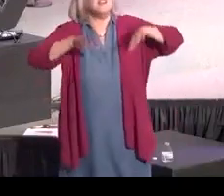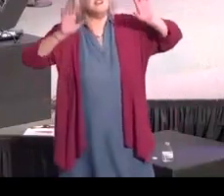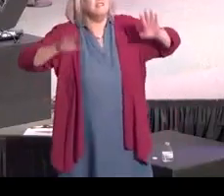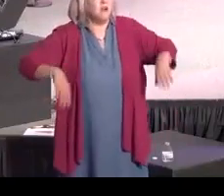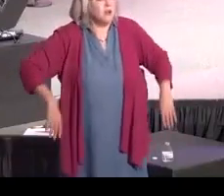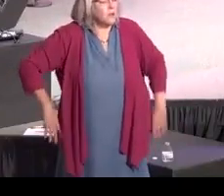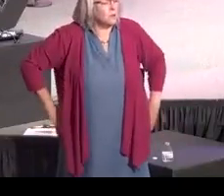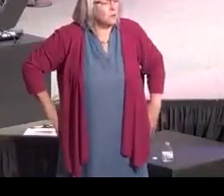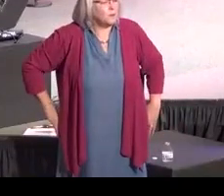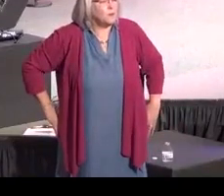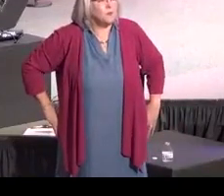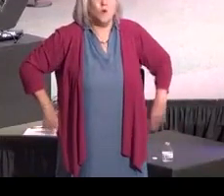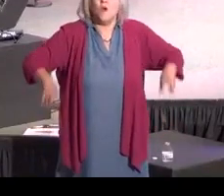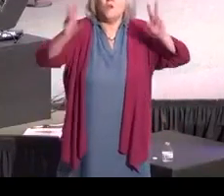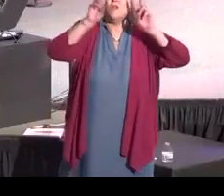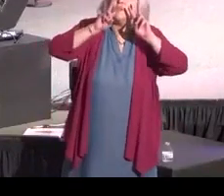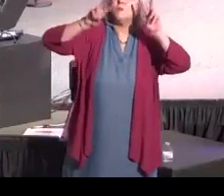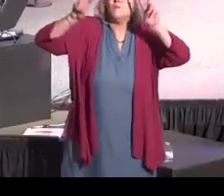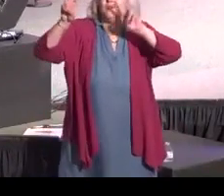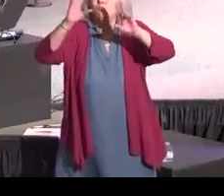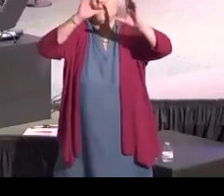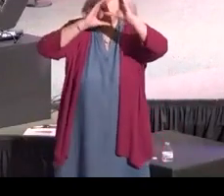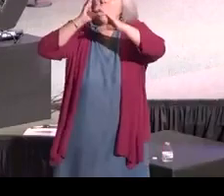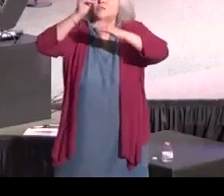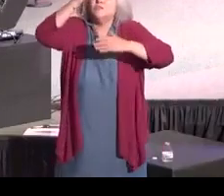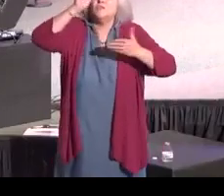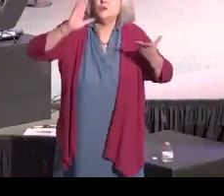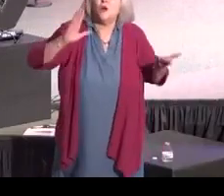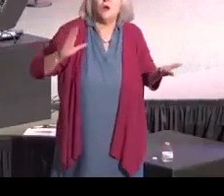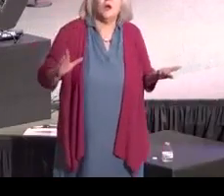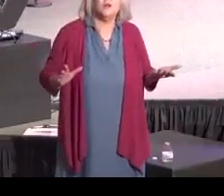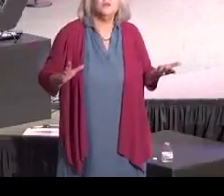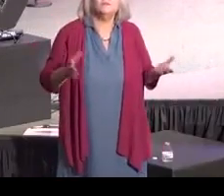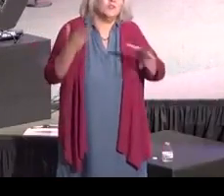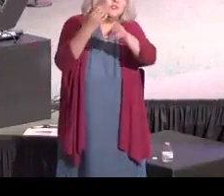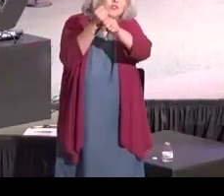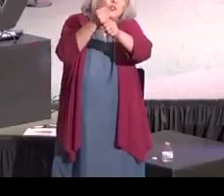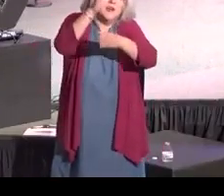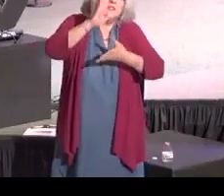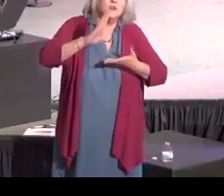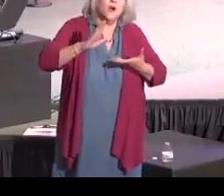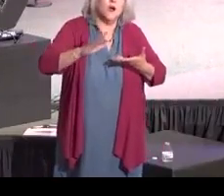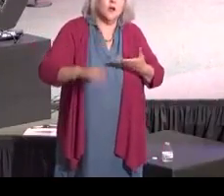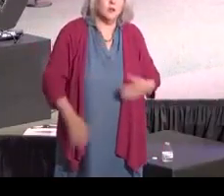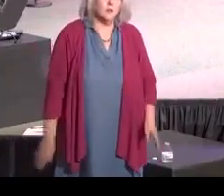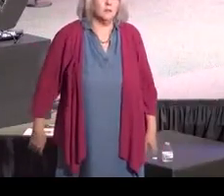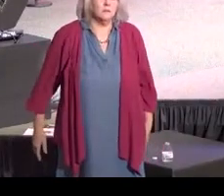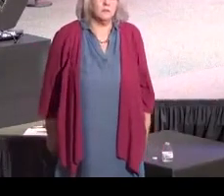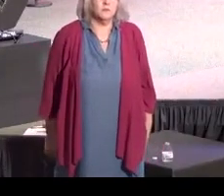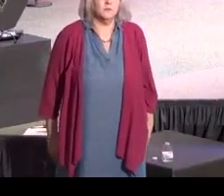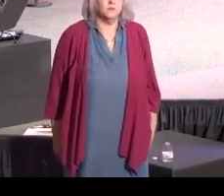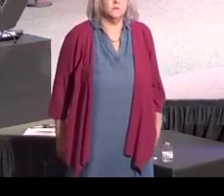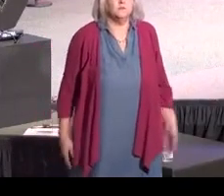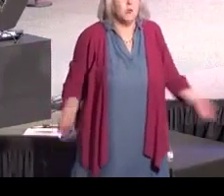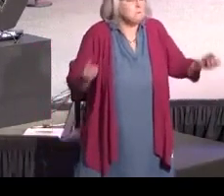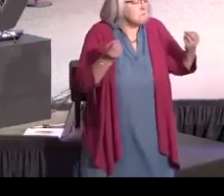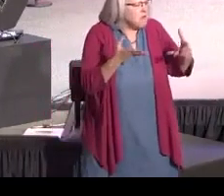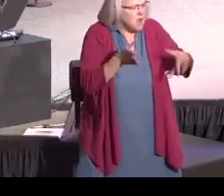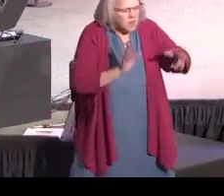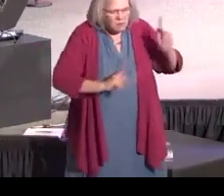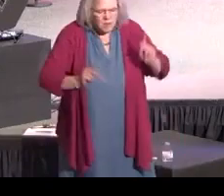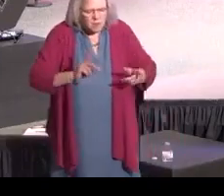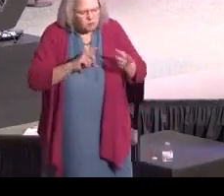happen to him, they changed their minds and said he was a god. It's amazing how people change their opinions so quickly, isn't